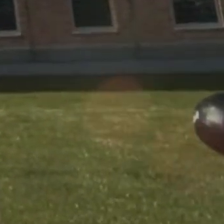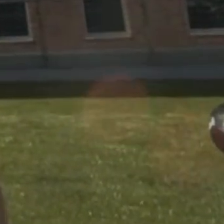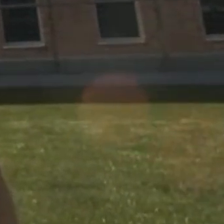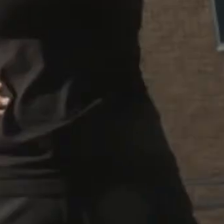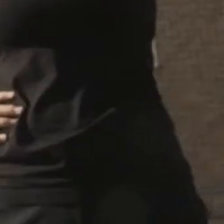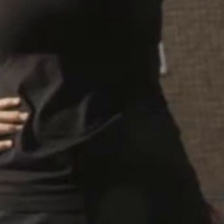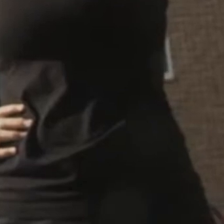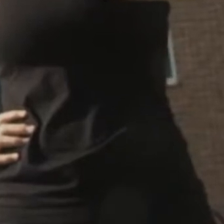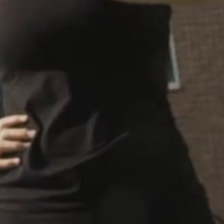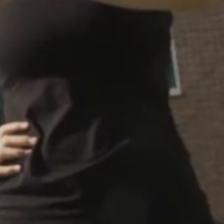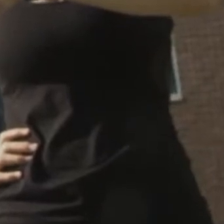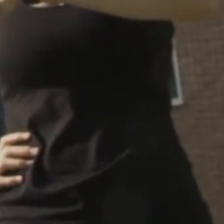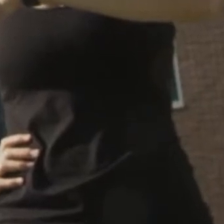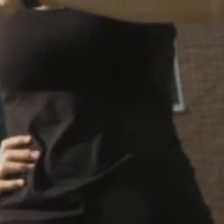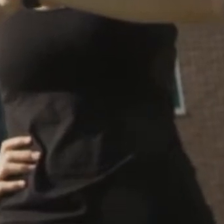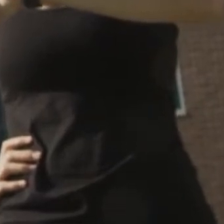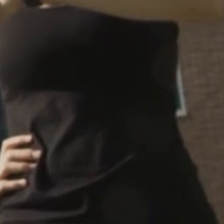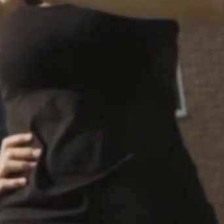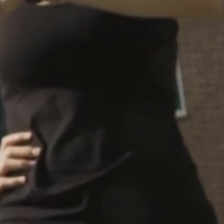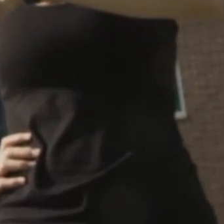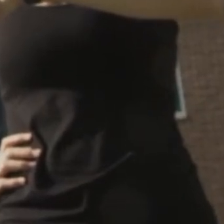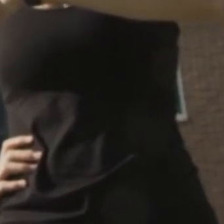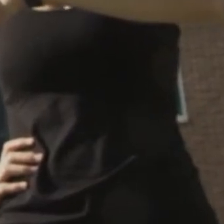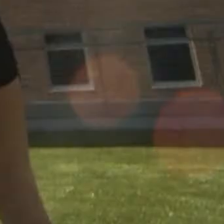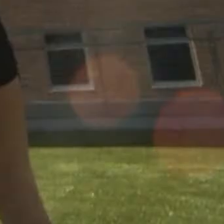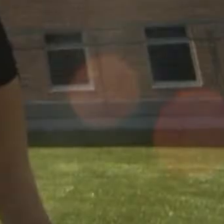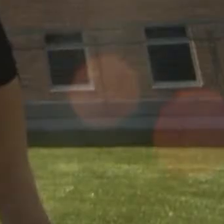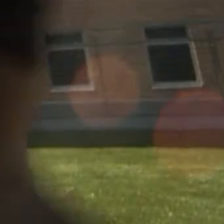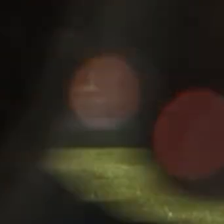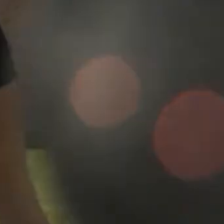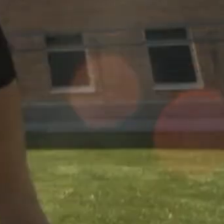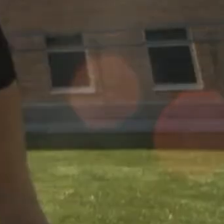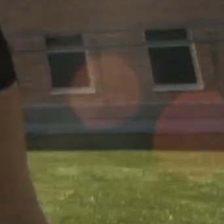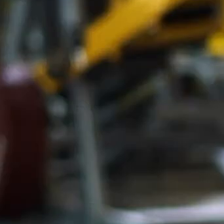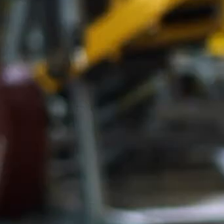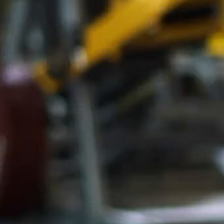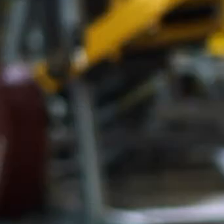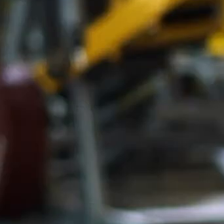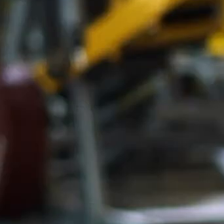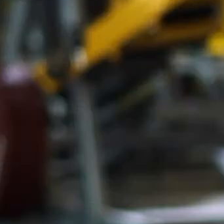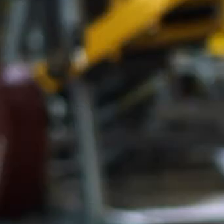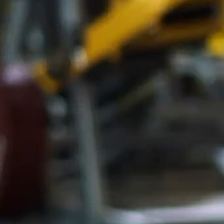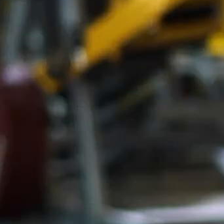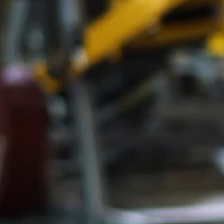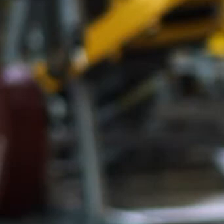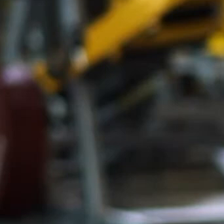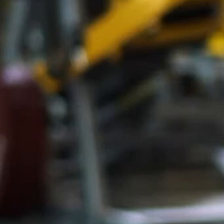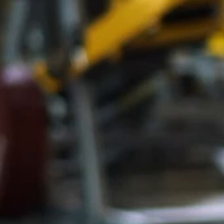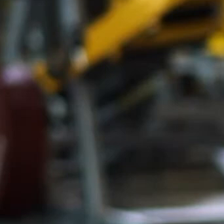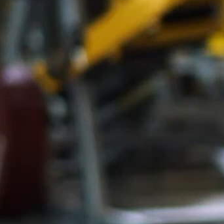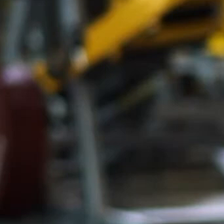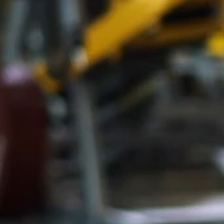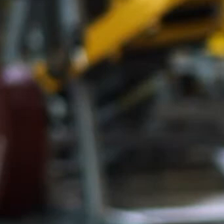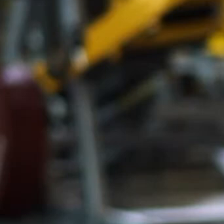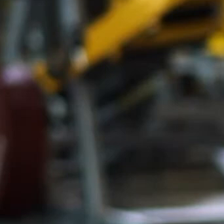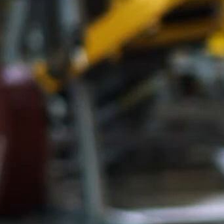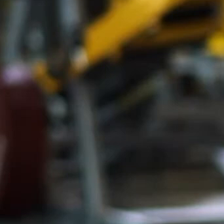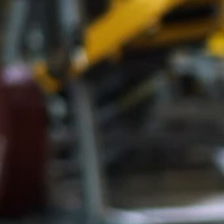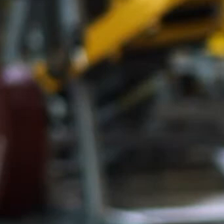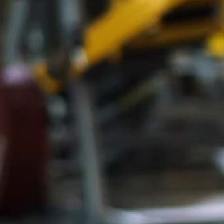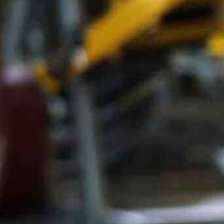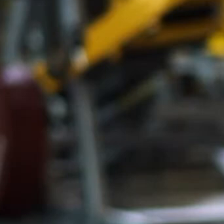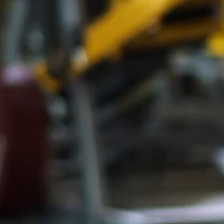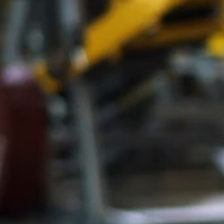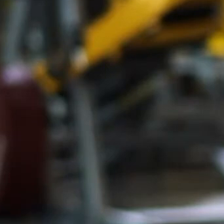going to be a space to have elite athletes and para-athletes take their performance to the next level, but also for all of